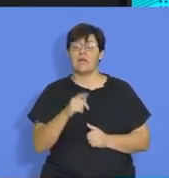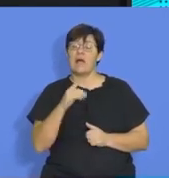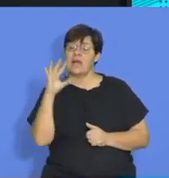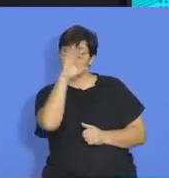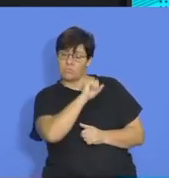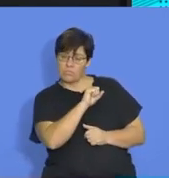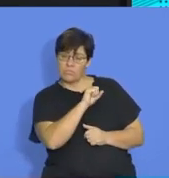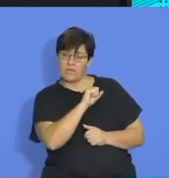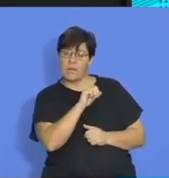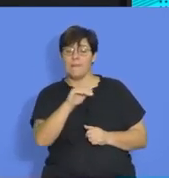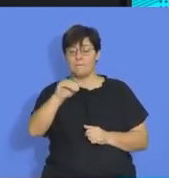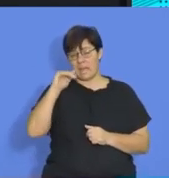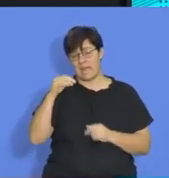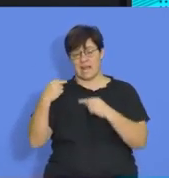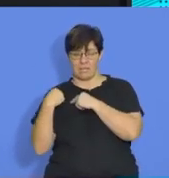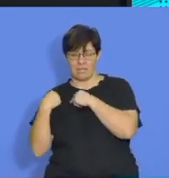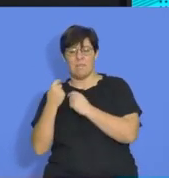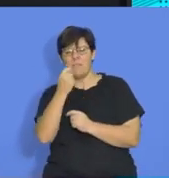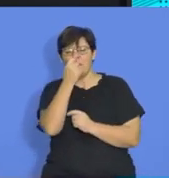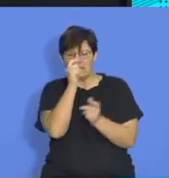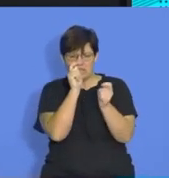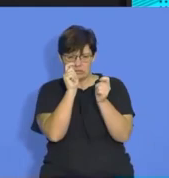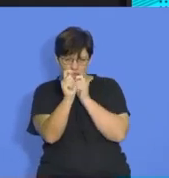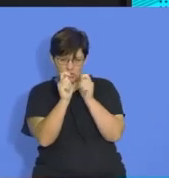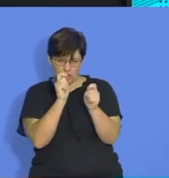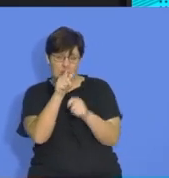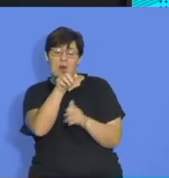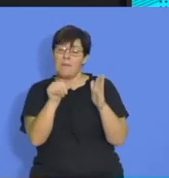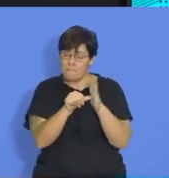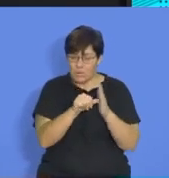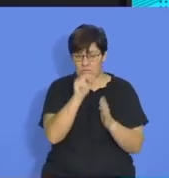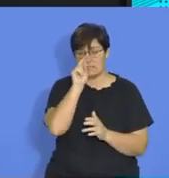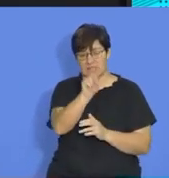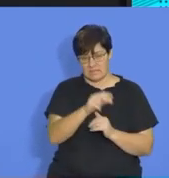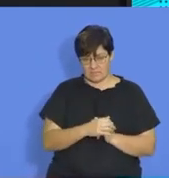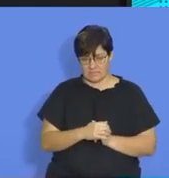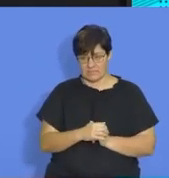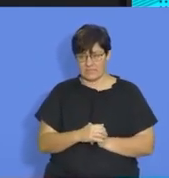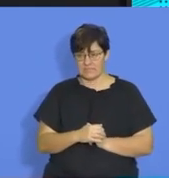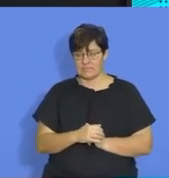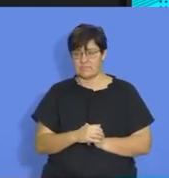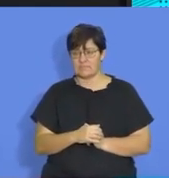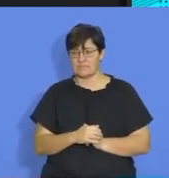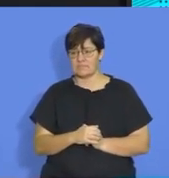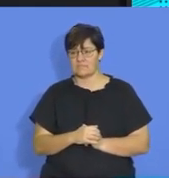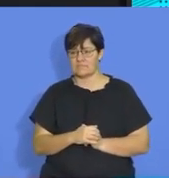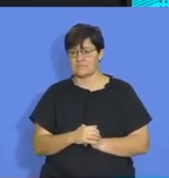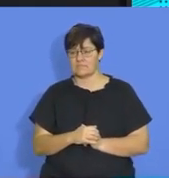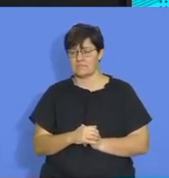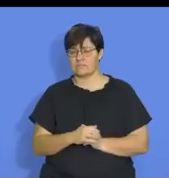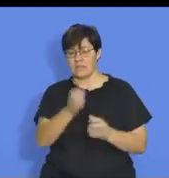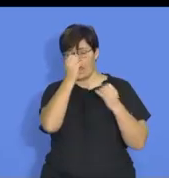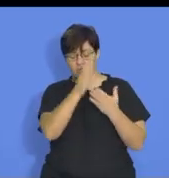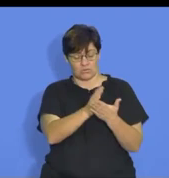a liability. So I know I'm just changing the transaction slightly, but I think this is important, absolutely important. So let's